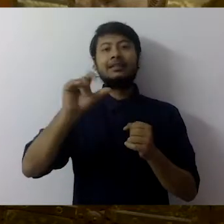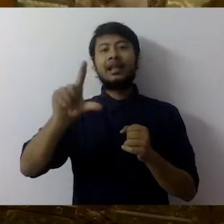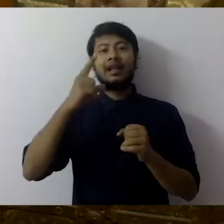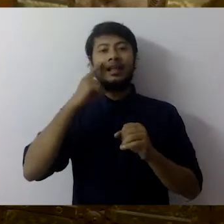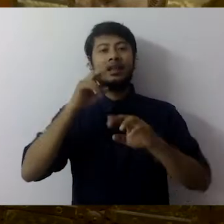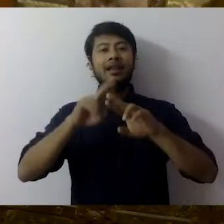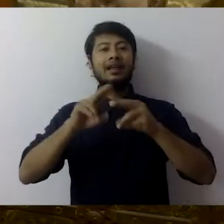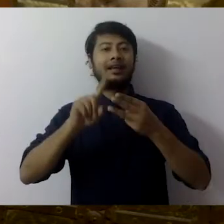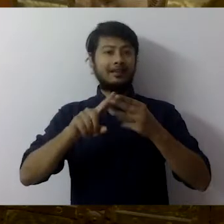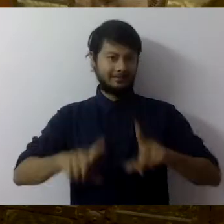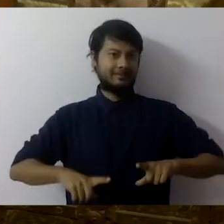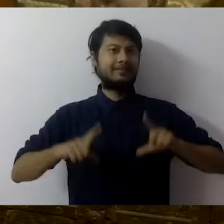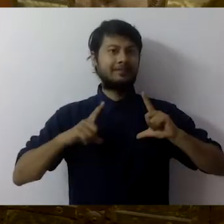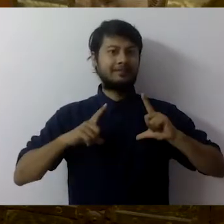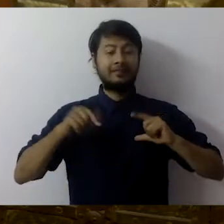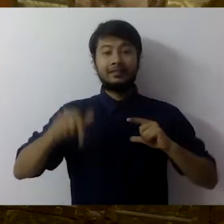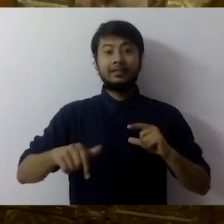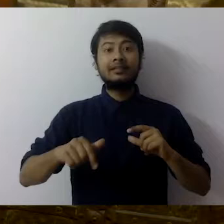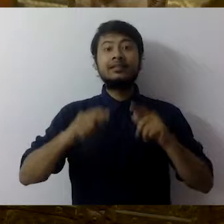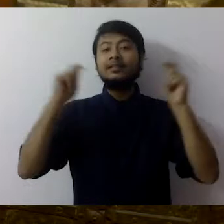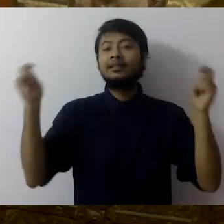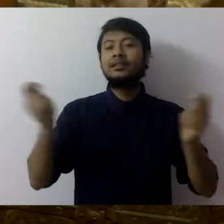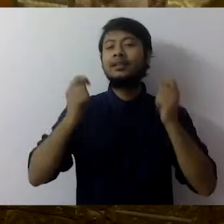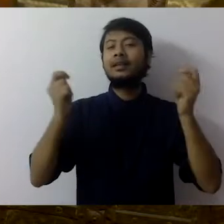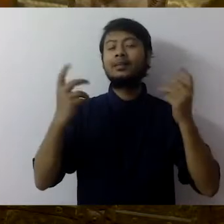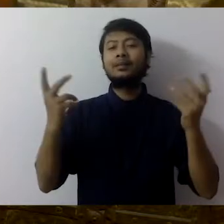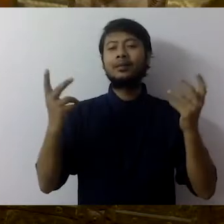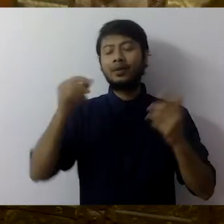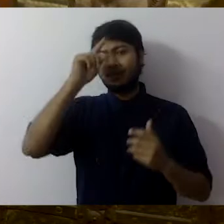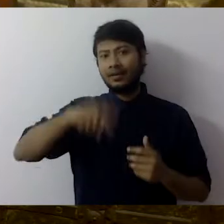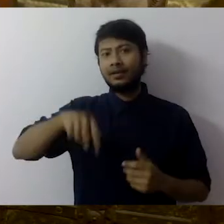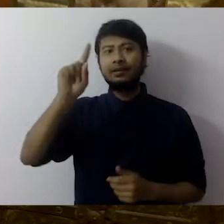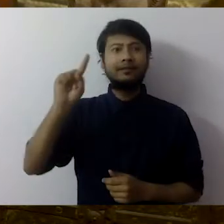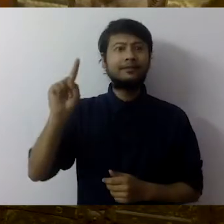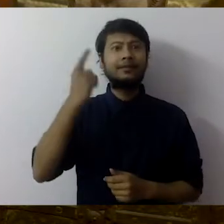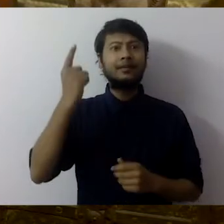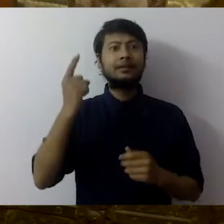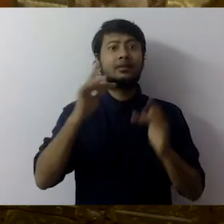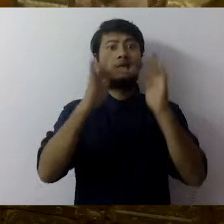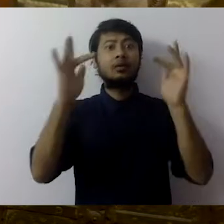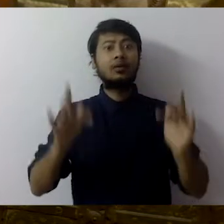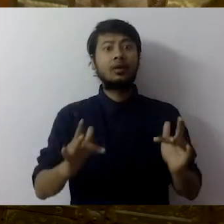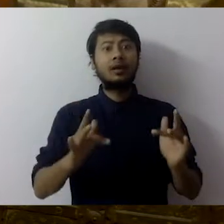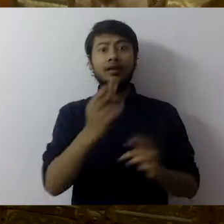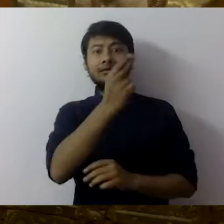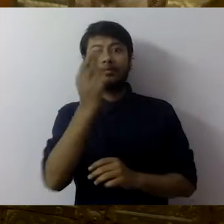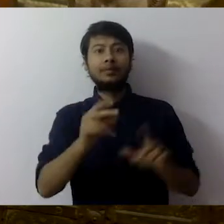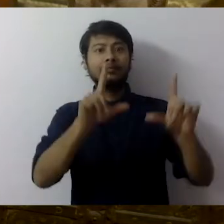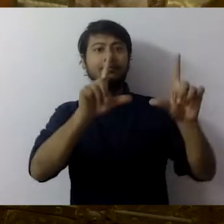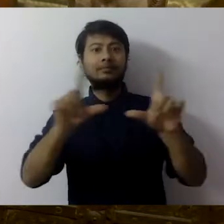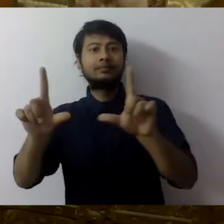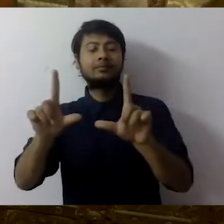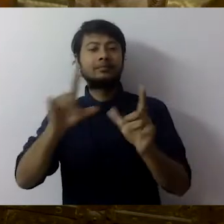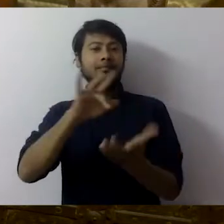museums to open in India. This is a historic moment for MAP as it connects to audiences in the digital